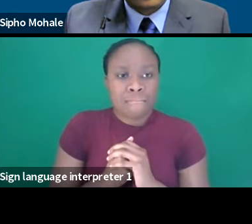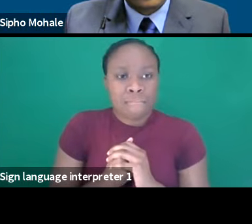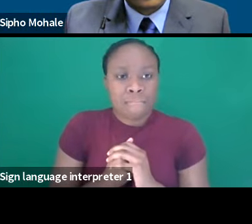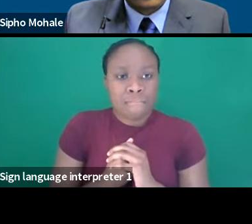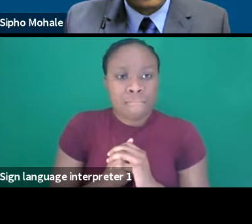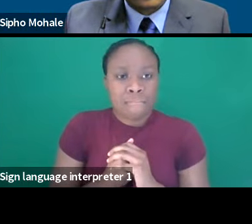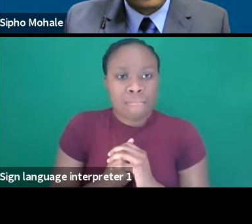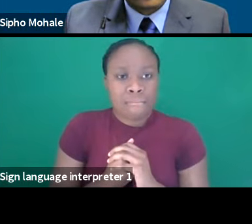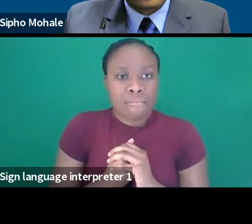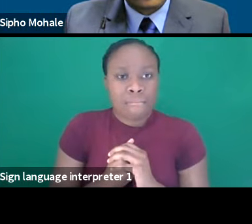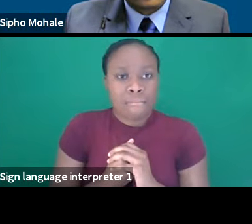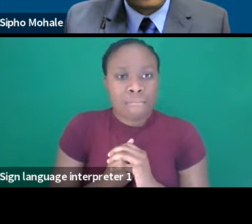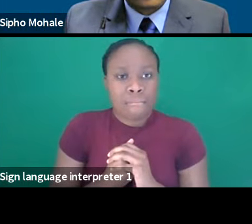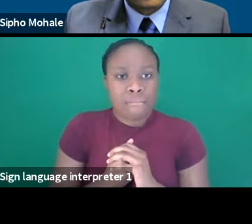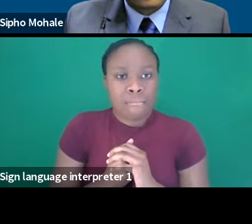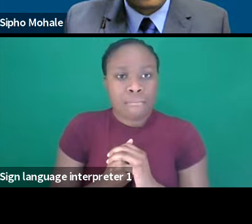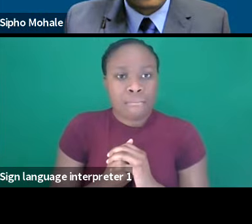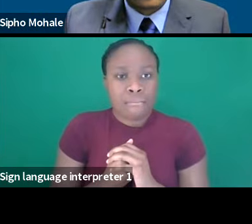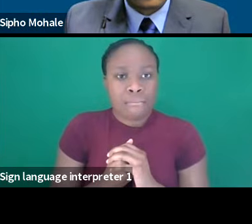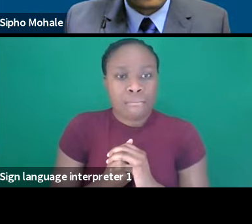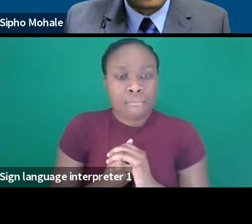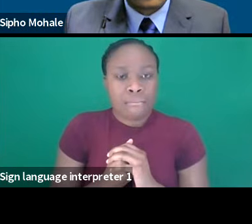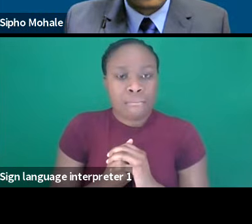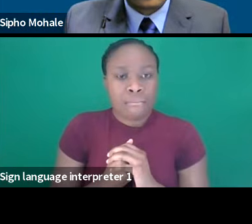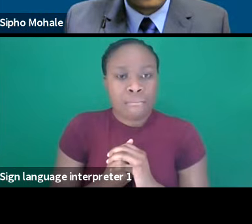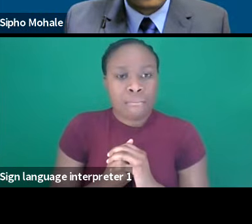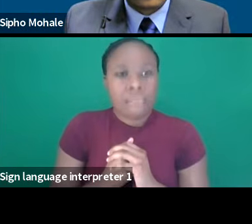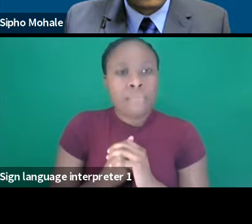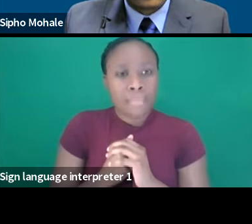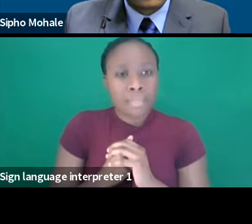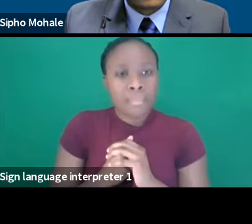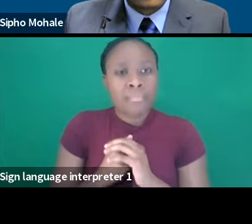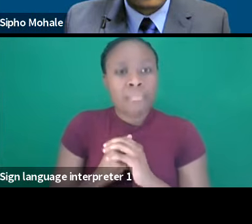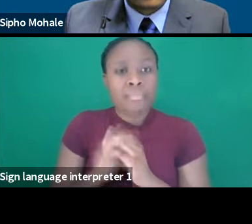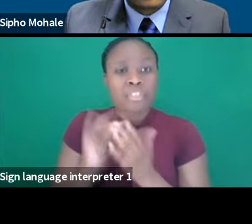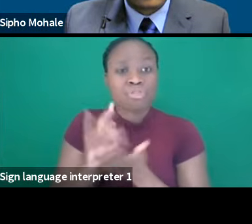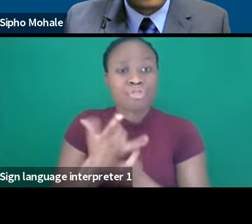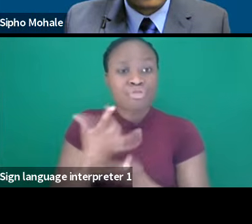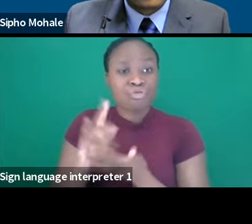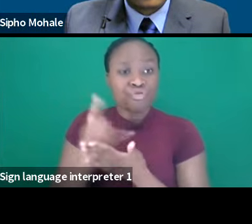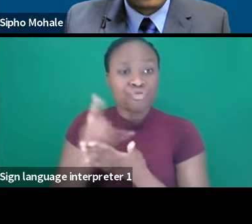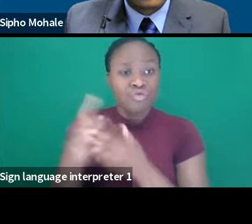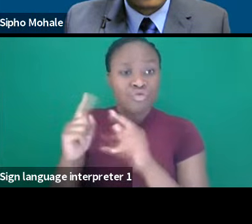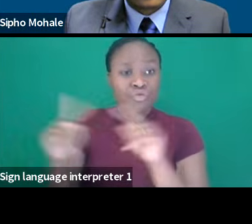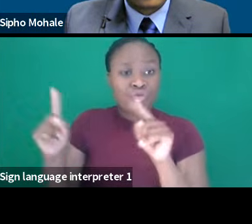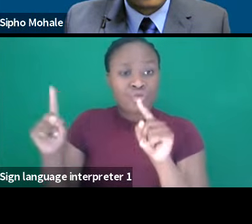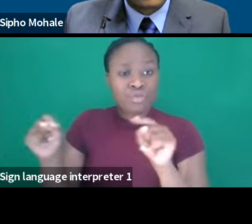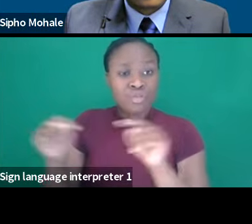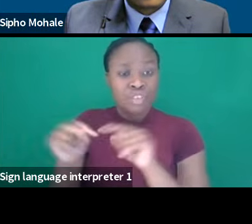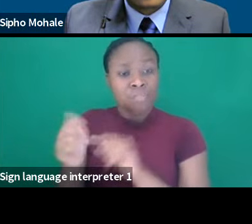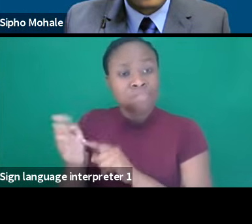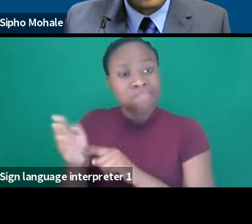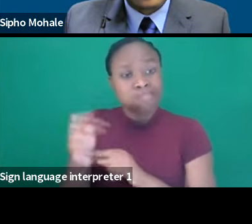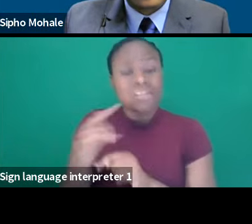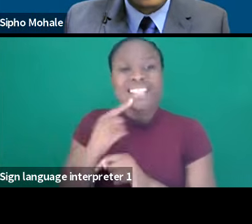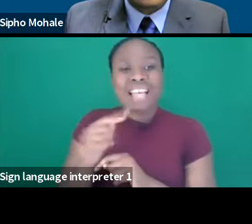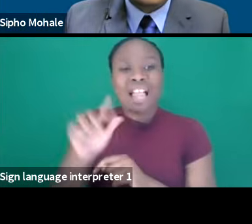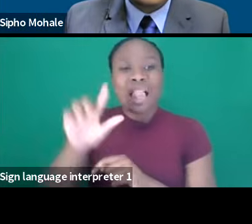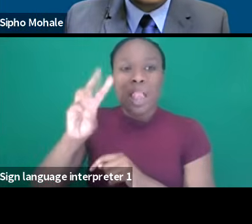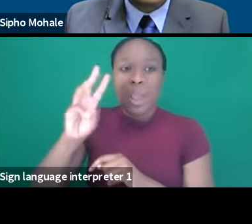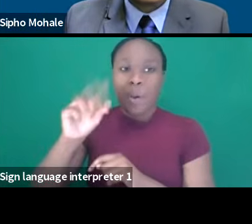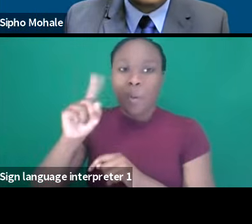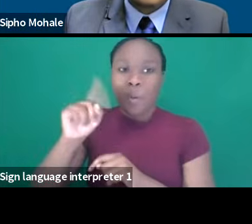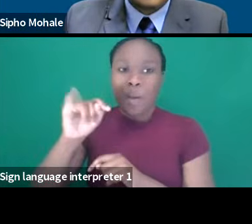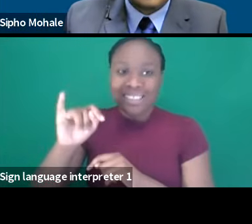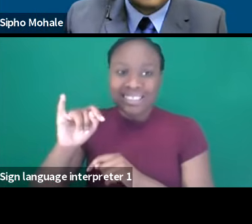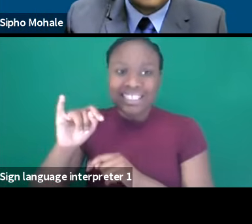Thank you, Lwazi. We've got a chat box that's called Lwazi in SARS. It's not the same guy, guys.